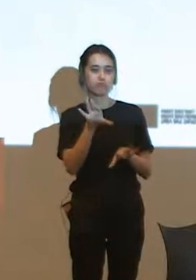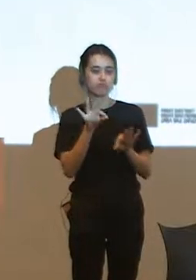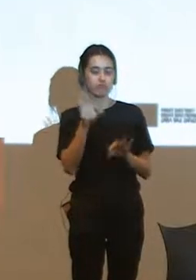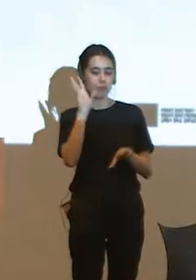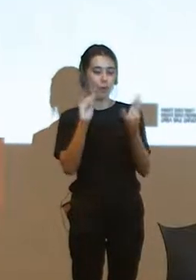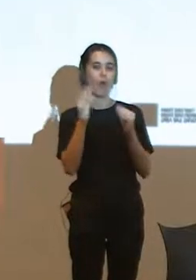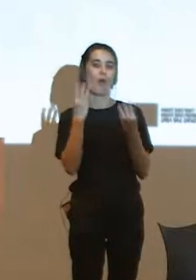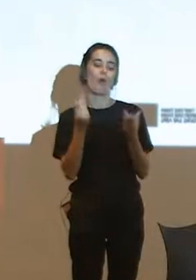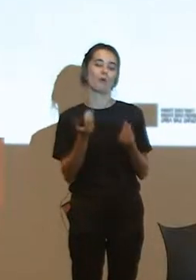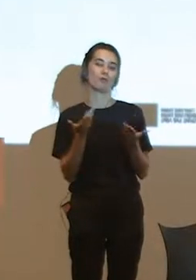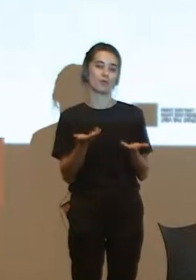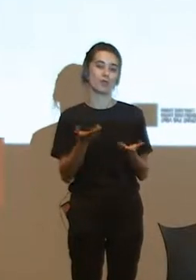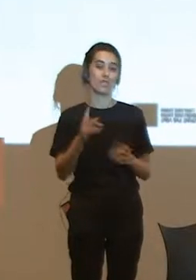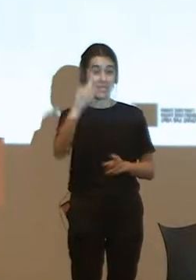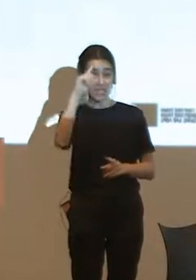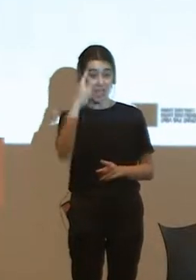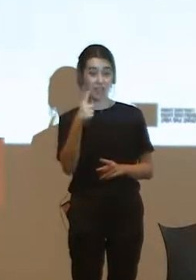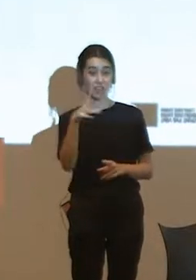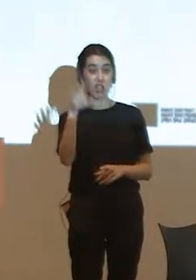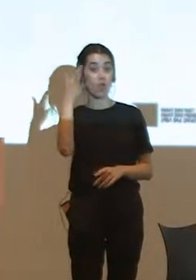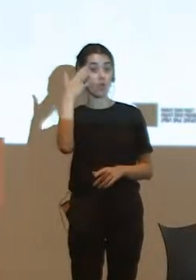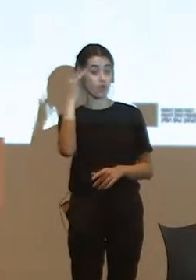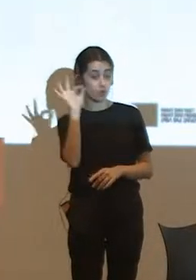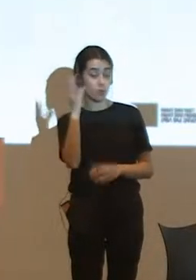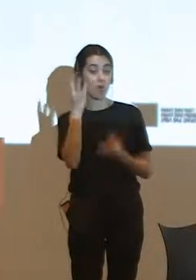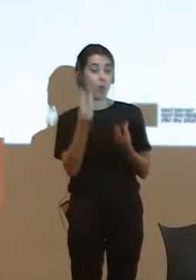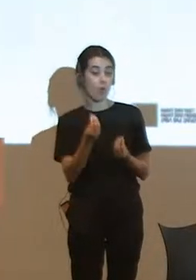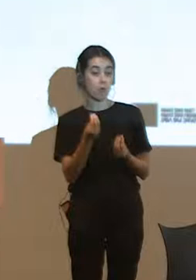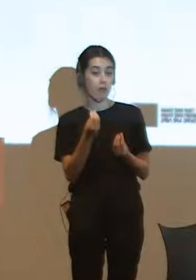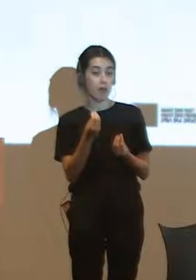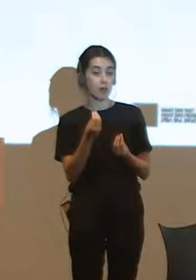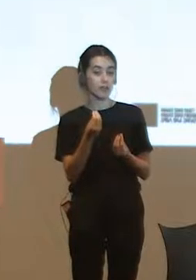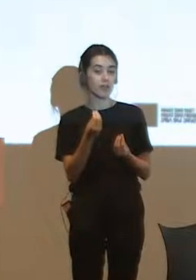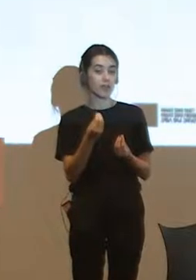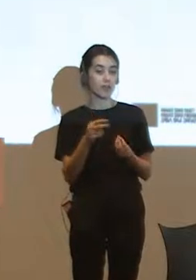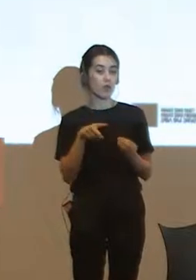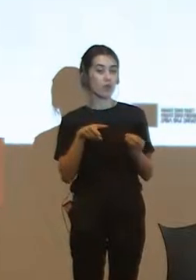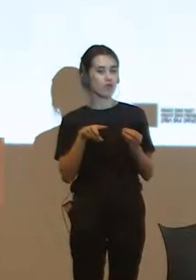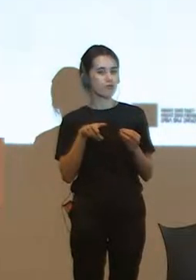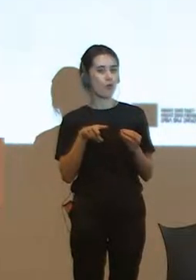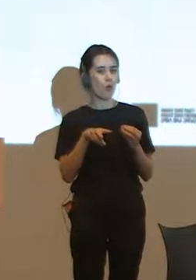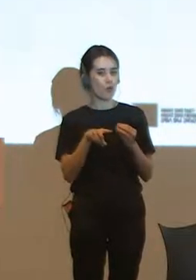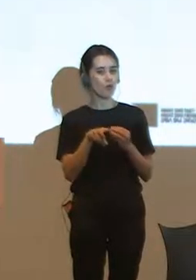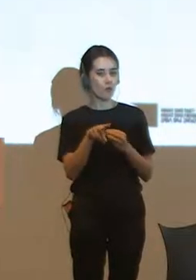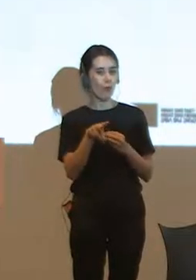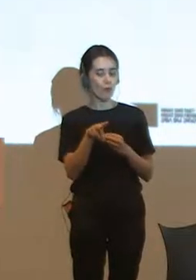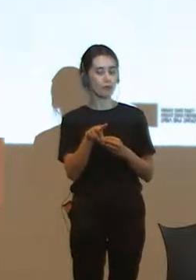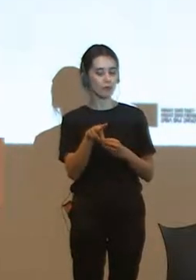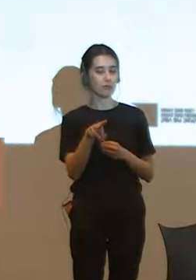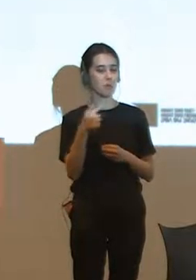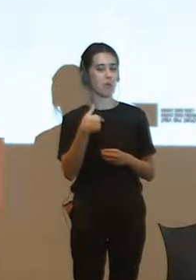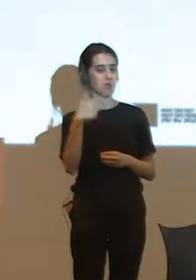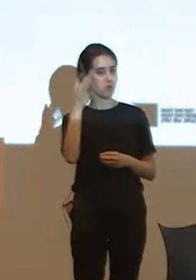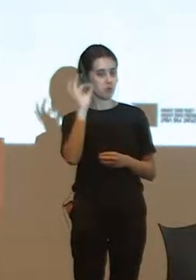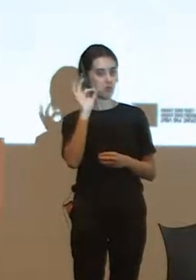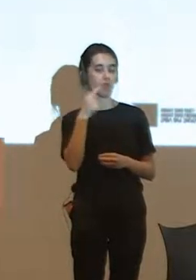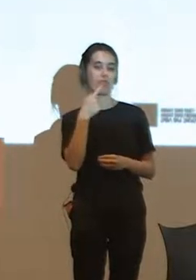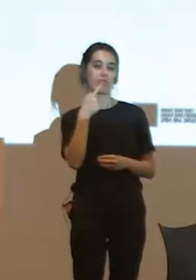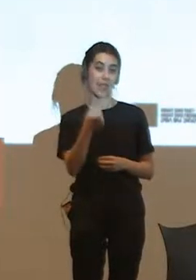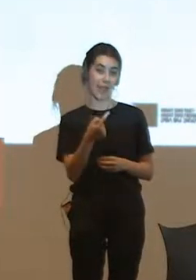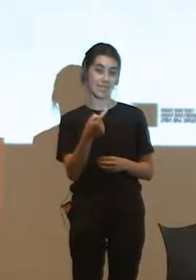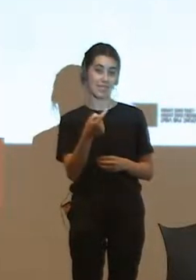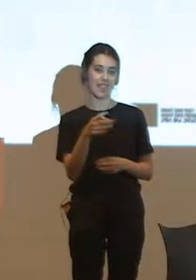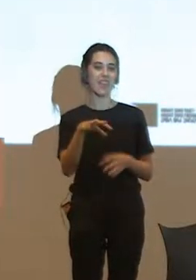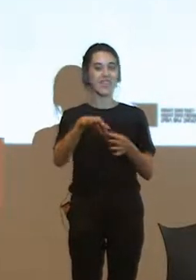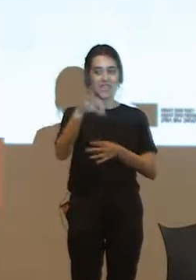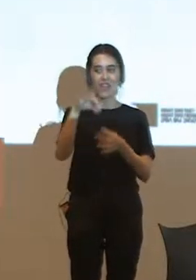experts and the pure ones it's not going to resonate with the people that the populists claim to to